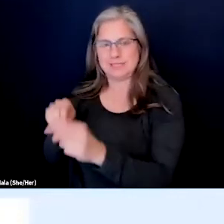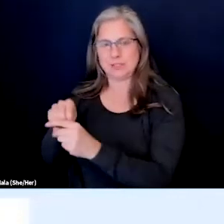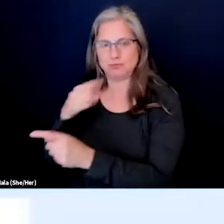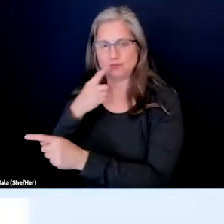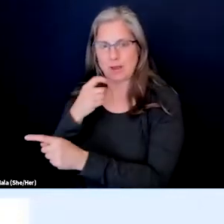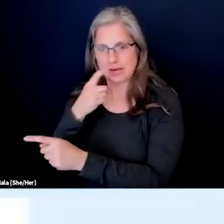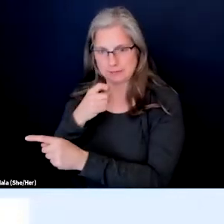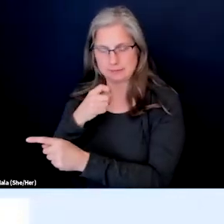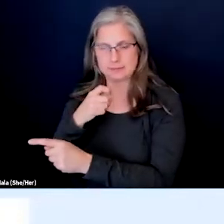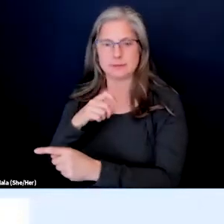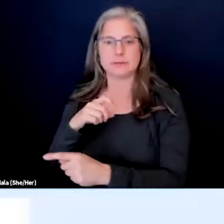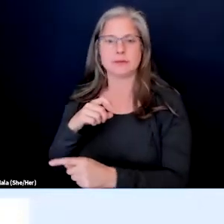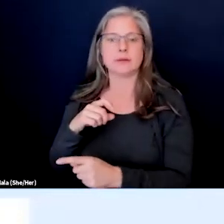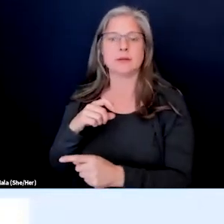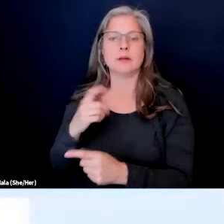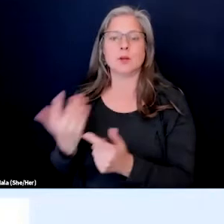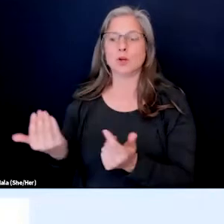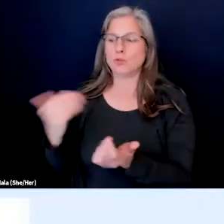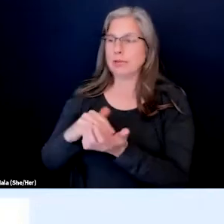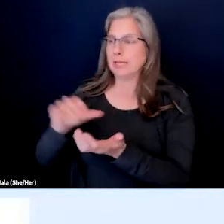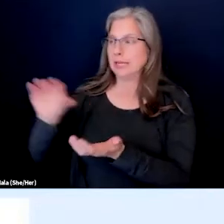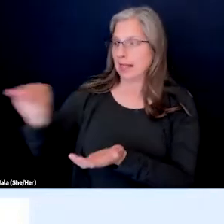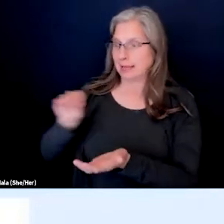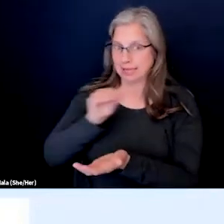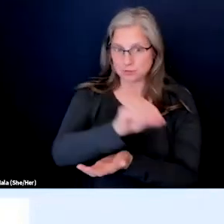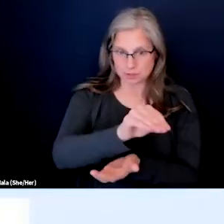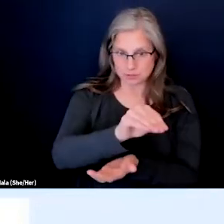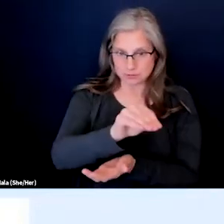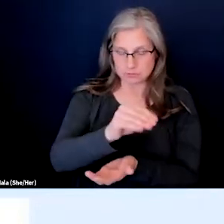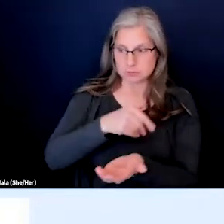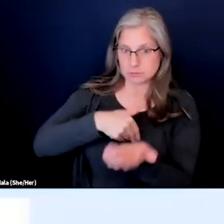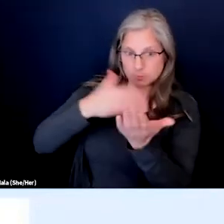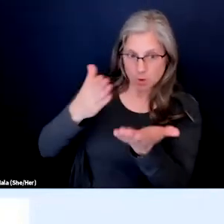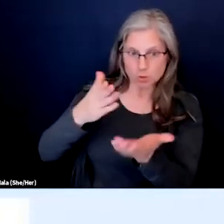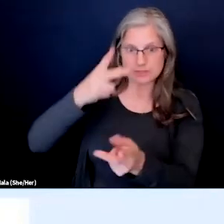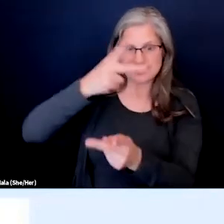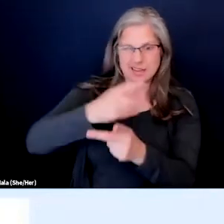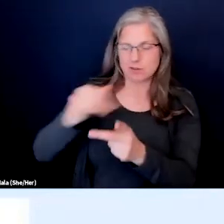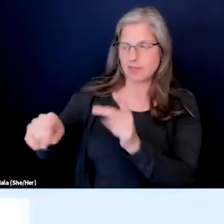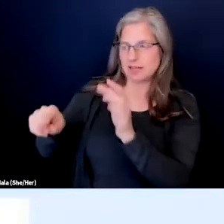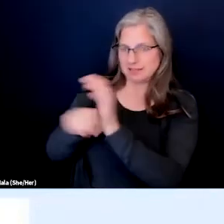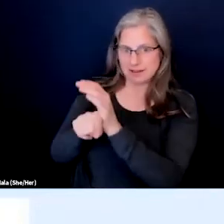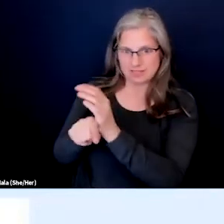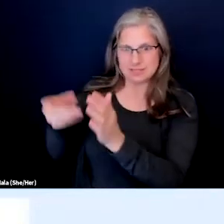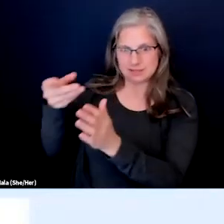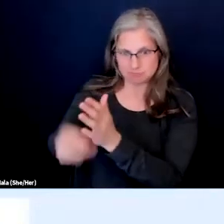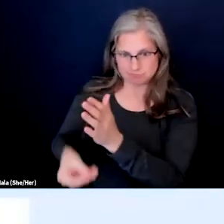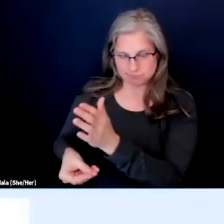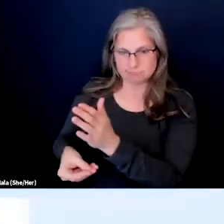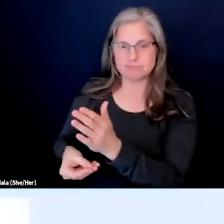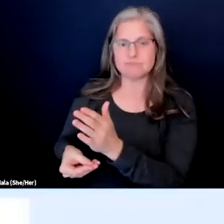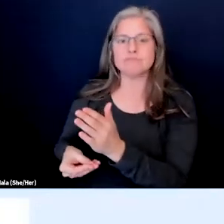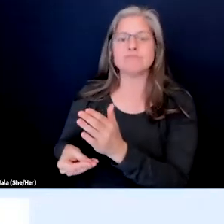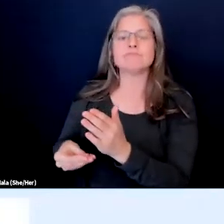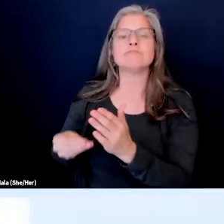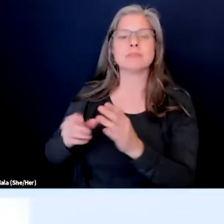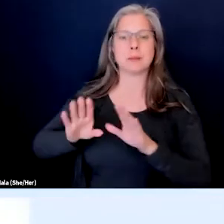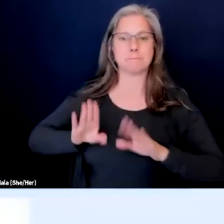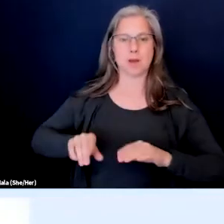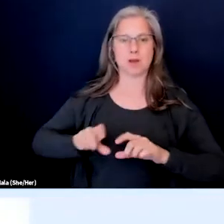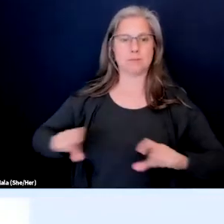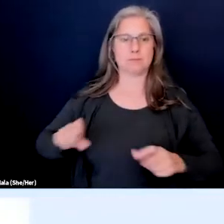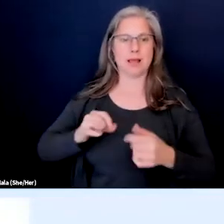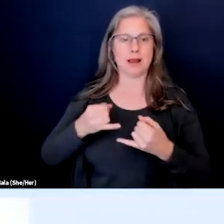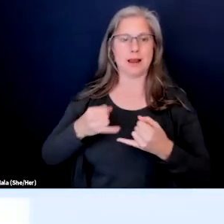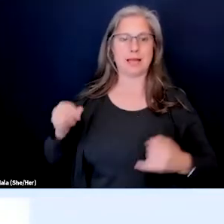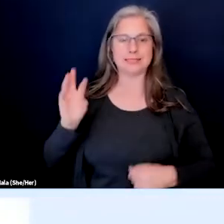budget reallocation as proposed would take care of that deficit. And then at the bottom on line 6, what you